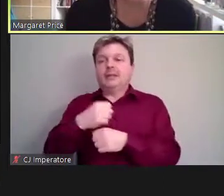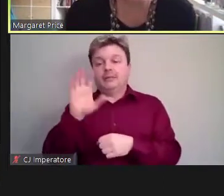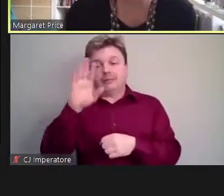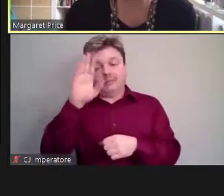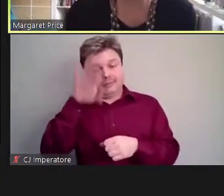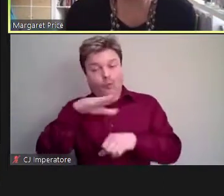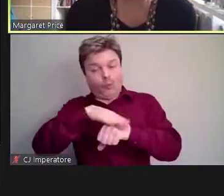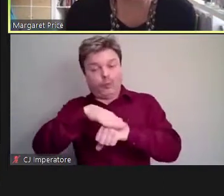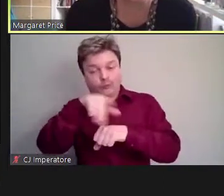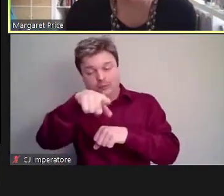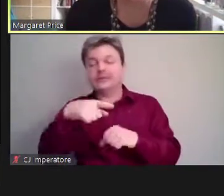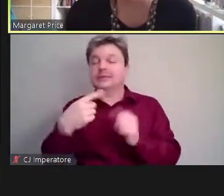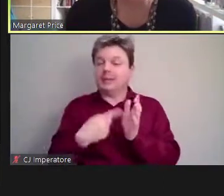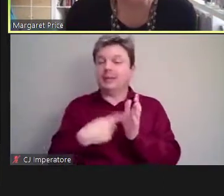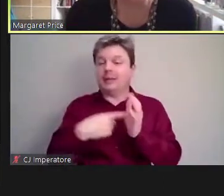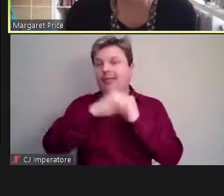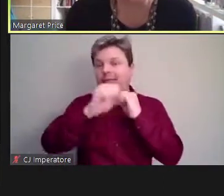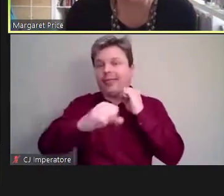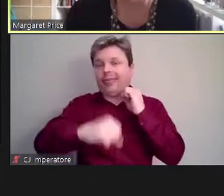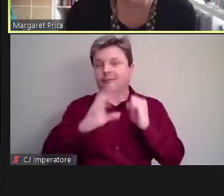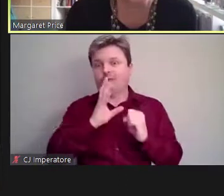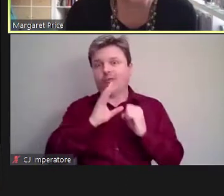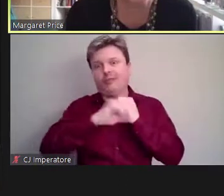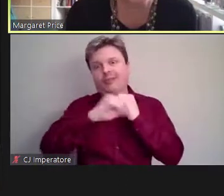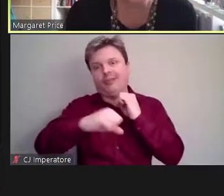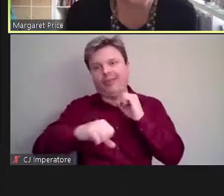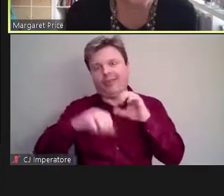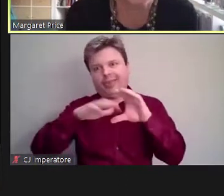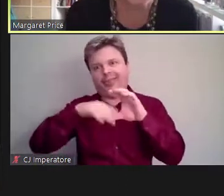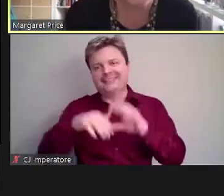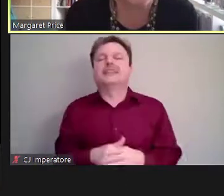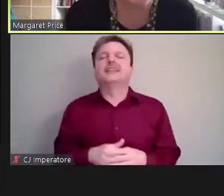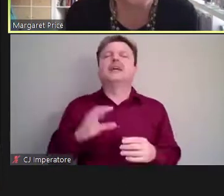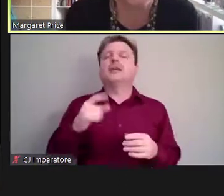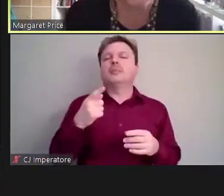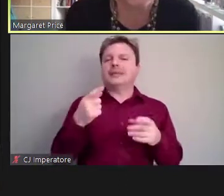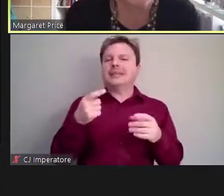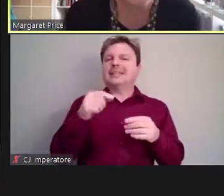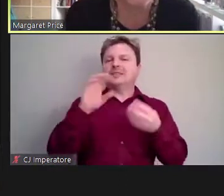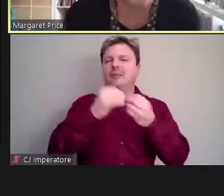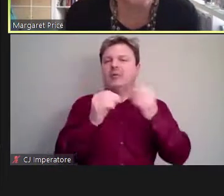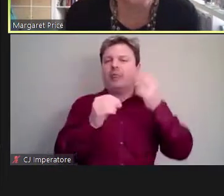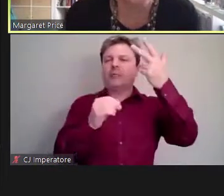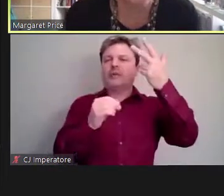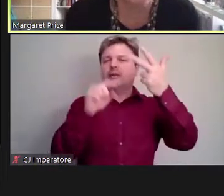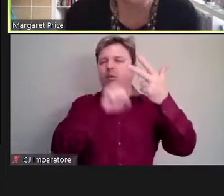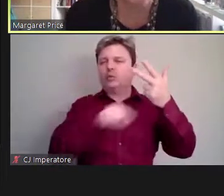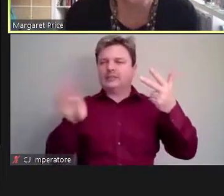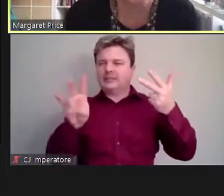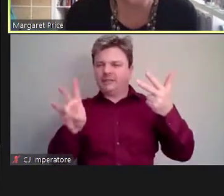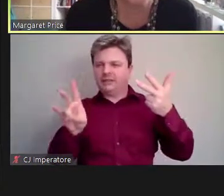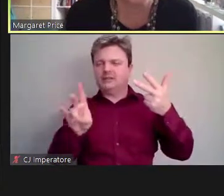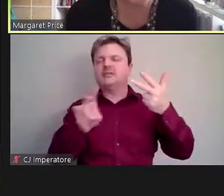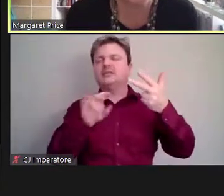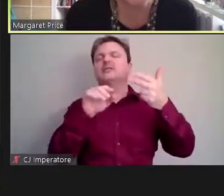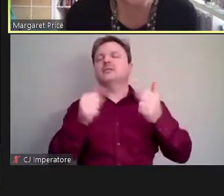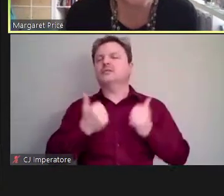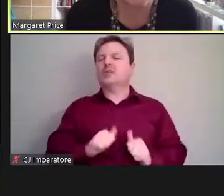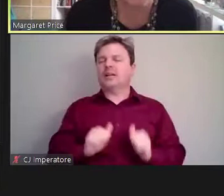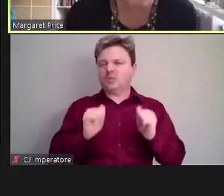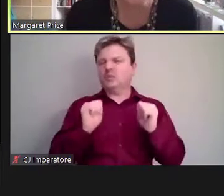going to try to briefly take us through numbers 3 through 7. I would then like to do a